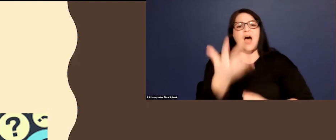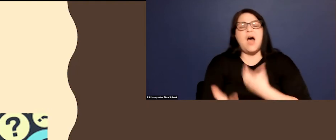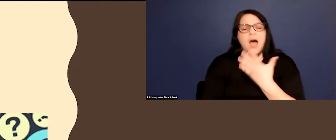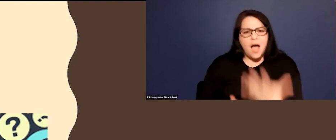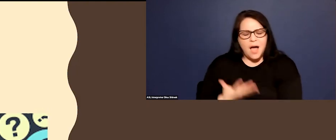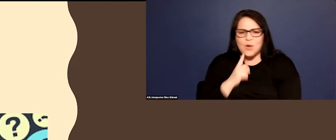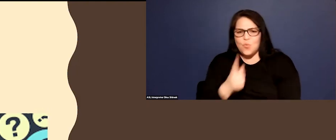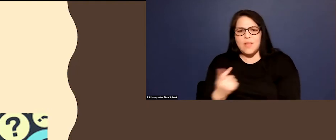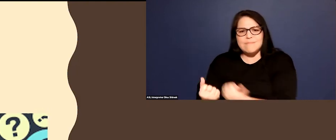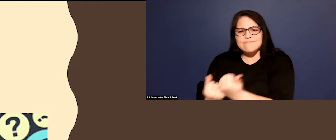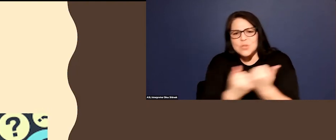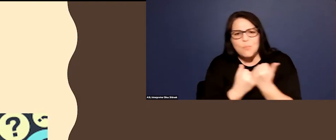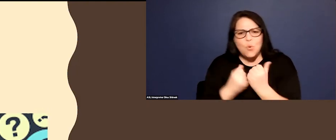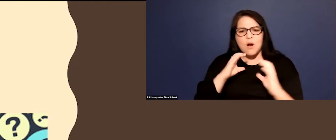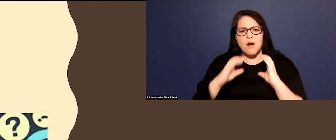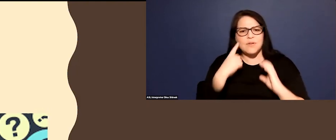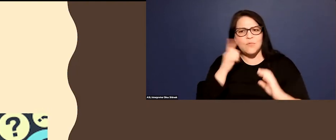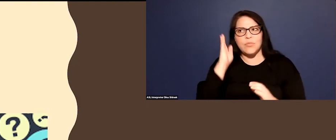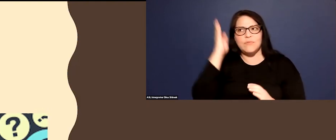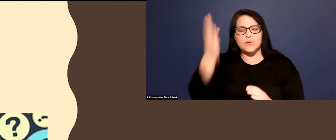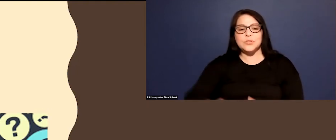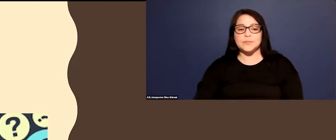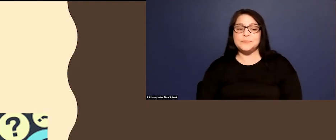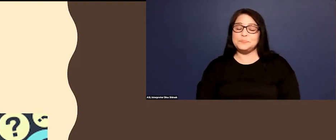conversations of the future.